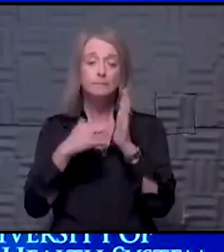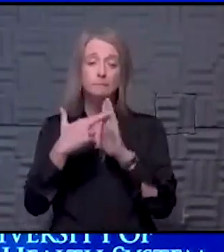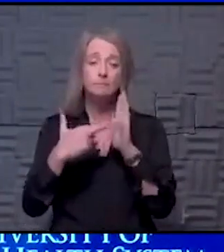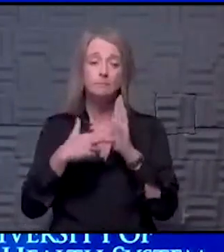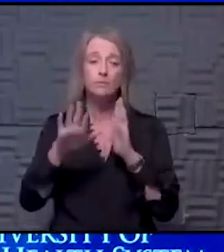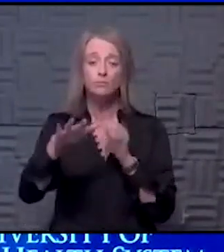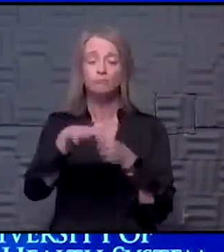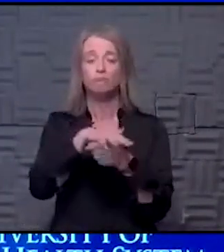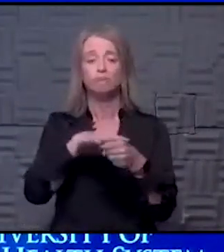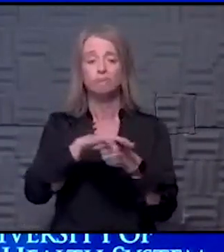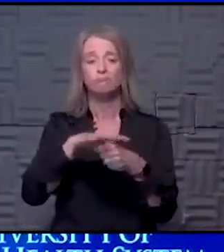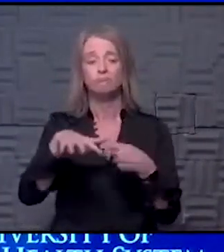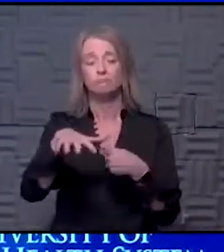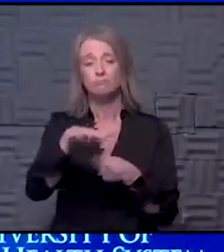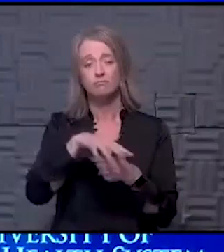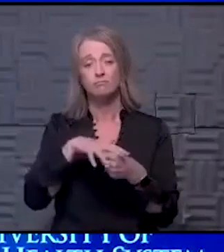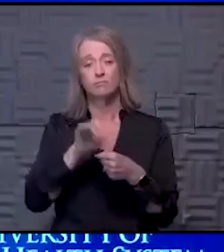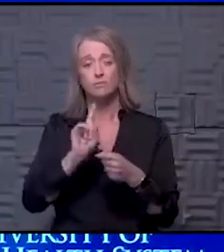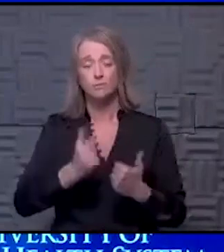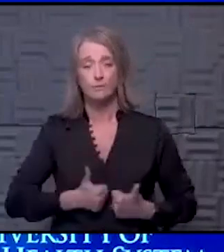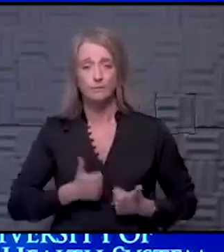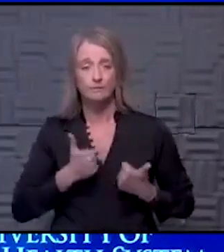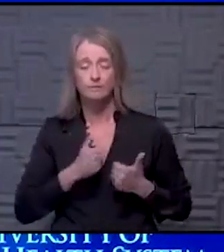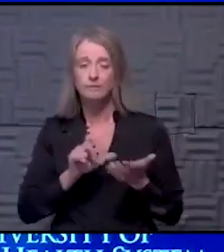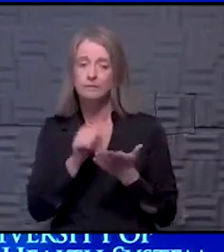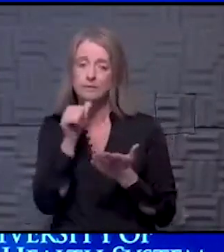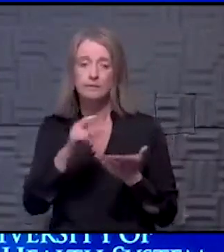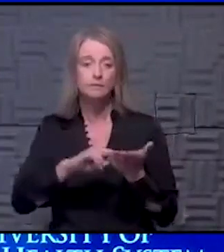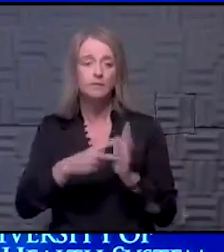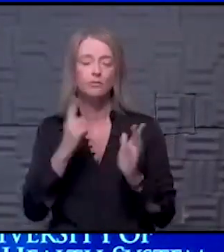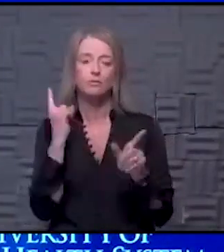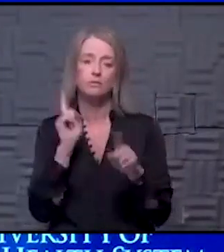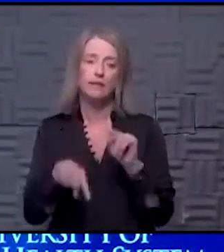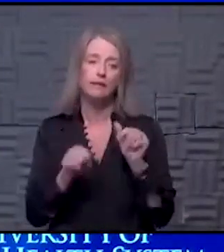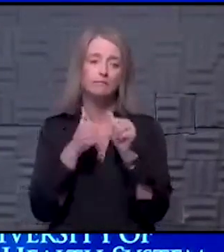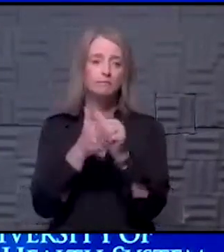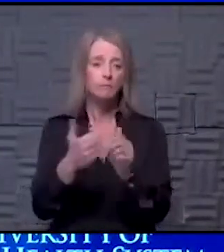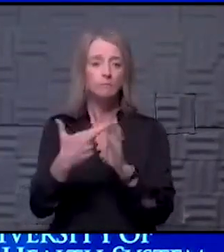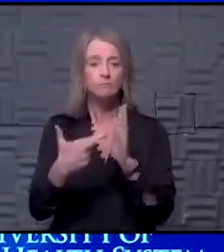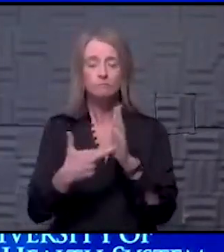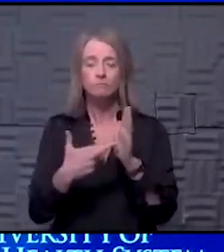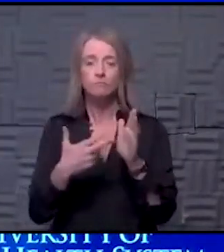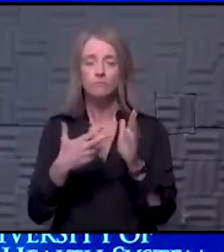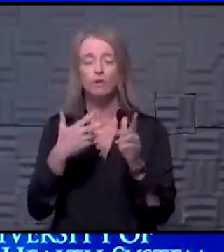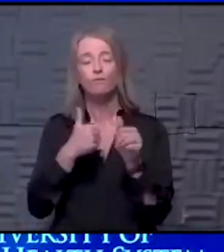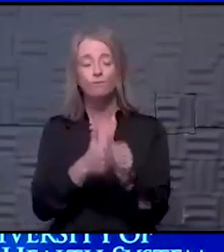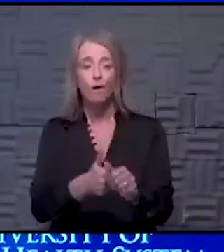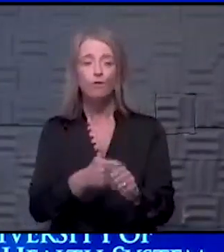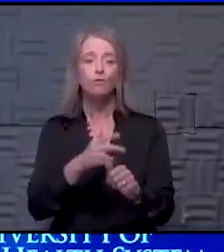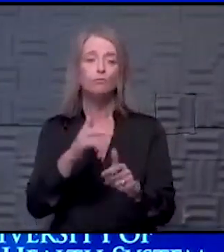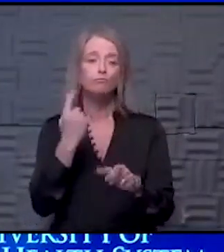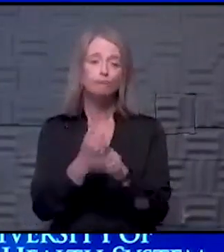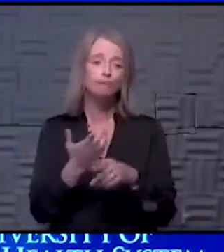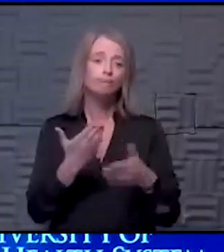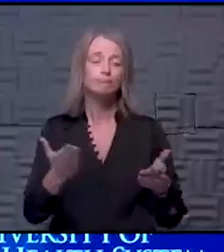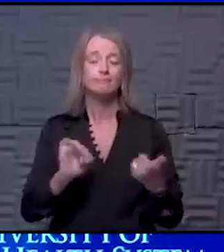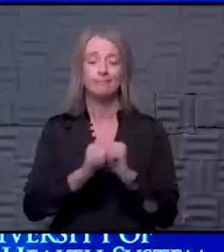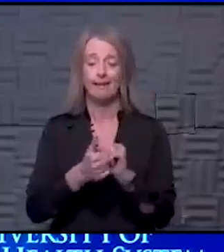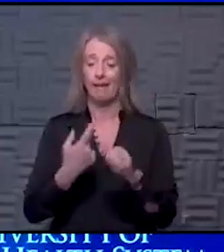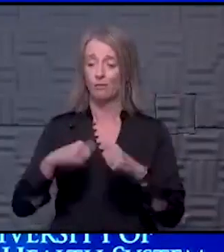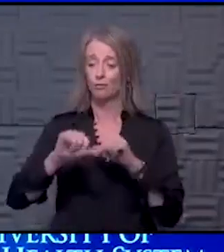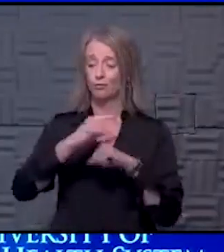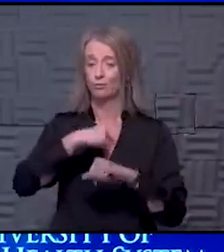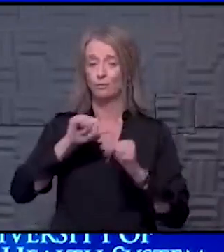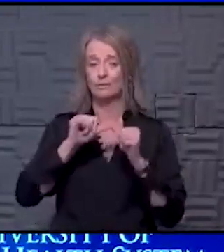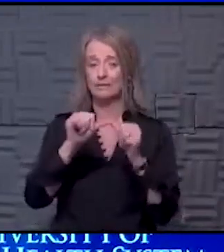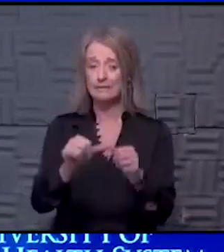your particular jurisdiction doesn't mean you can't do the right thing, either way. And so the question of how long should we be doing